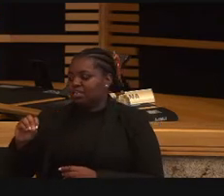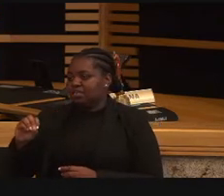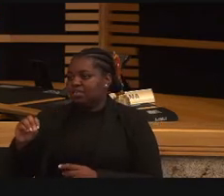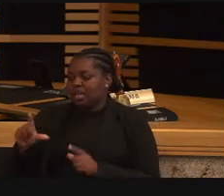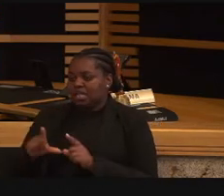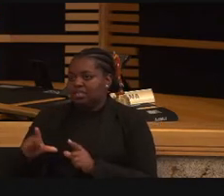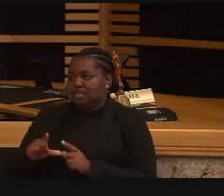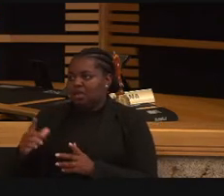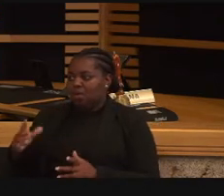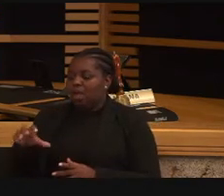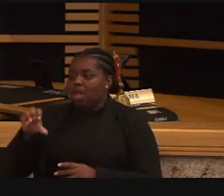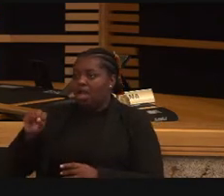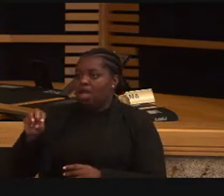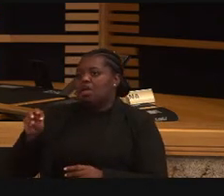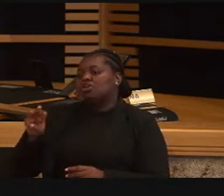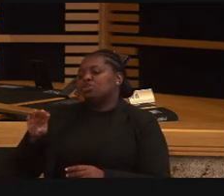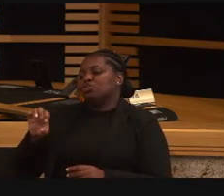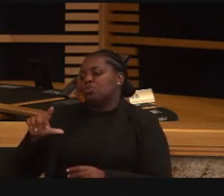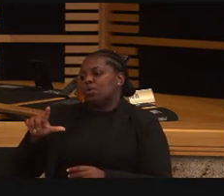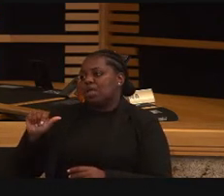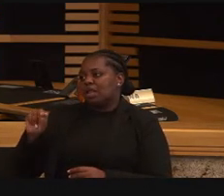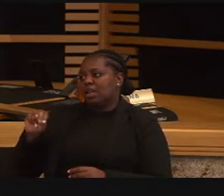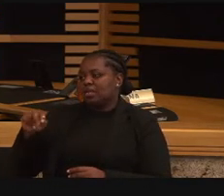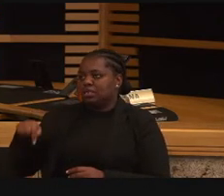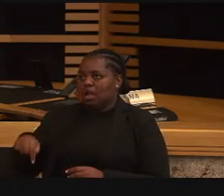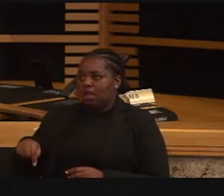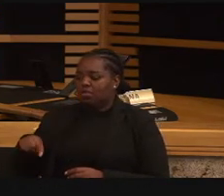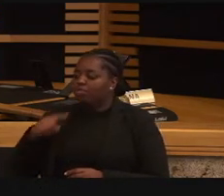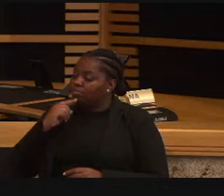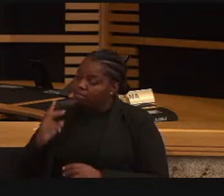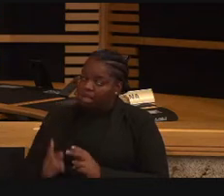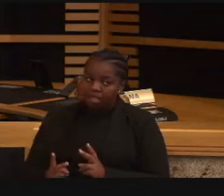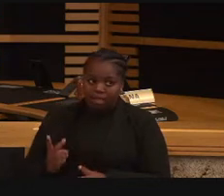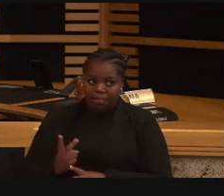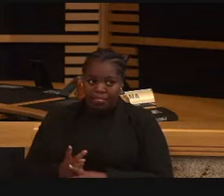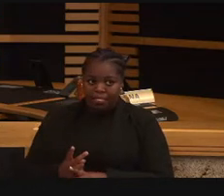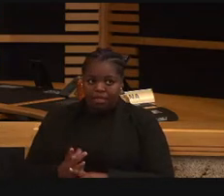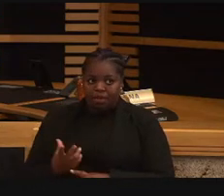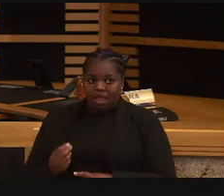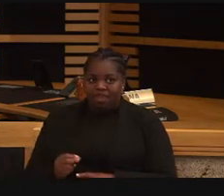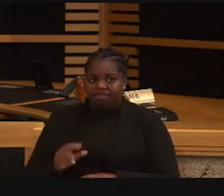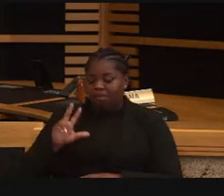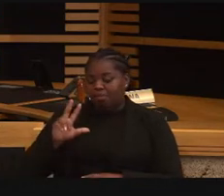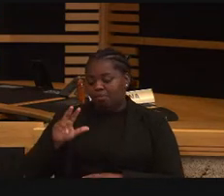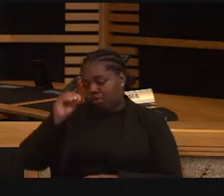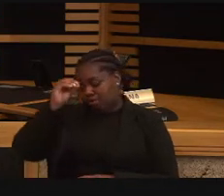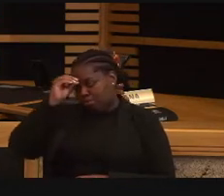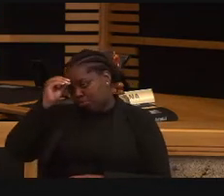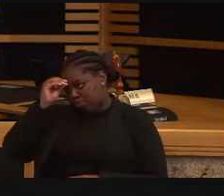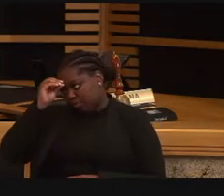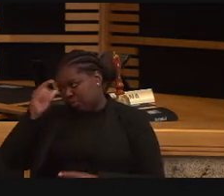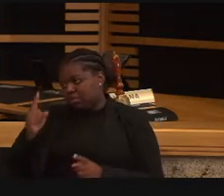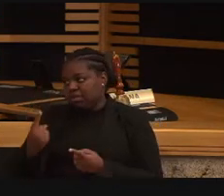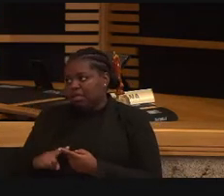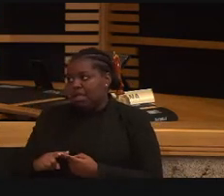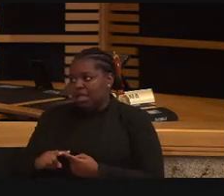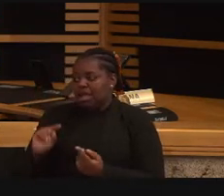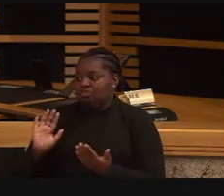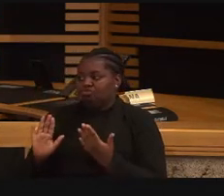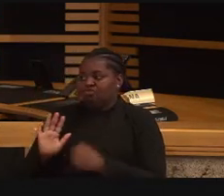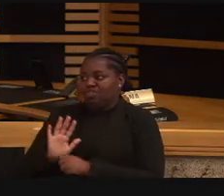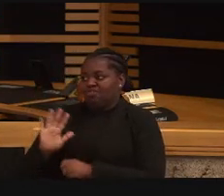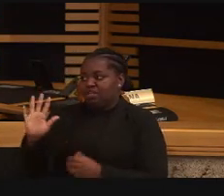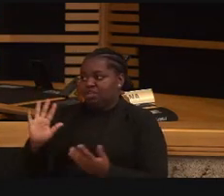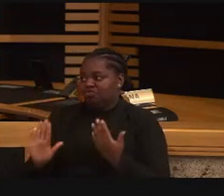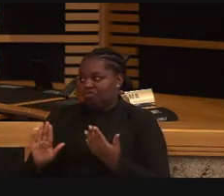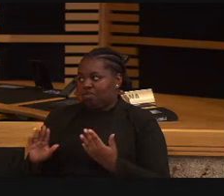out in Swellendam. Also, there are 8 police officers and 15 traffic officers who